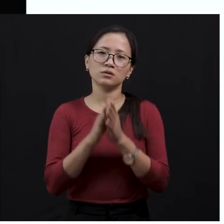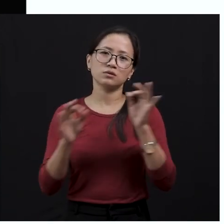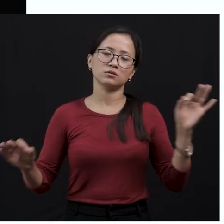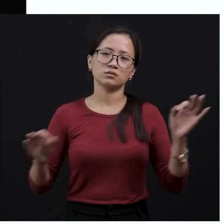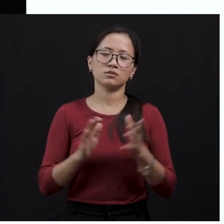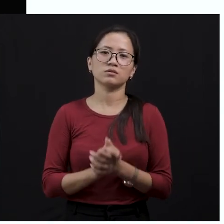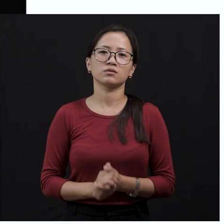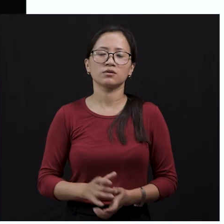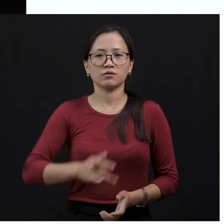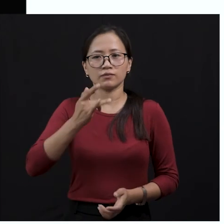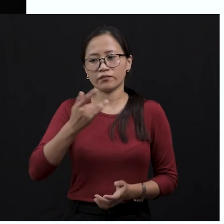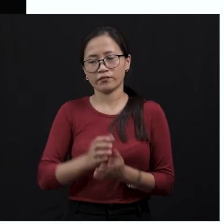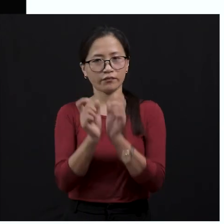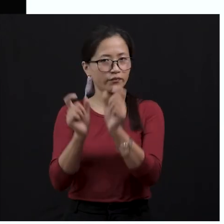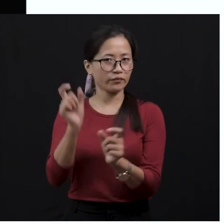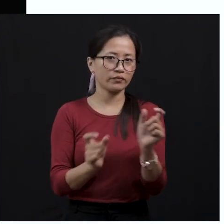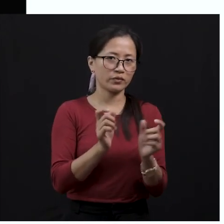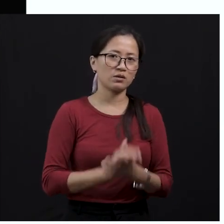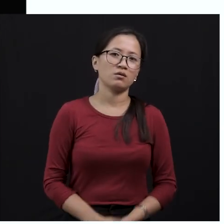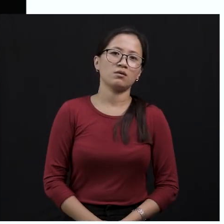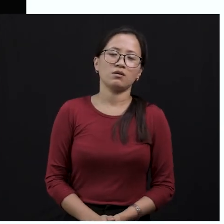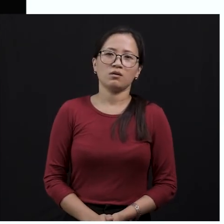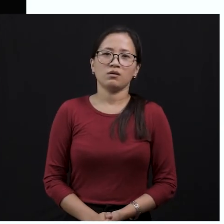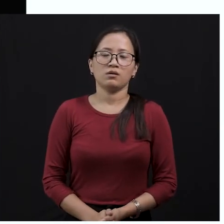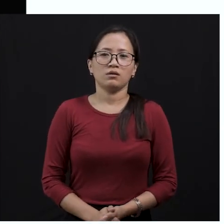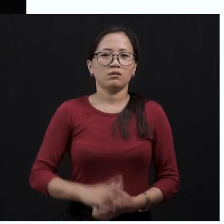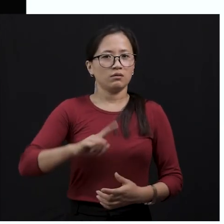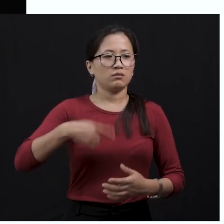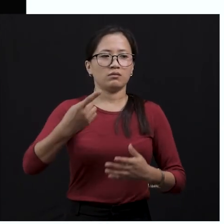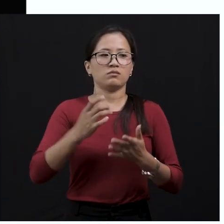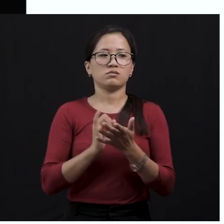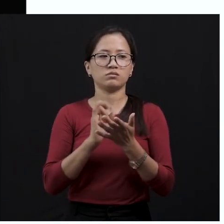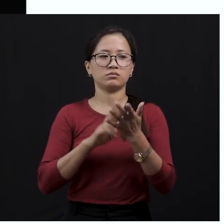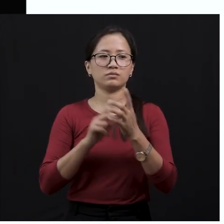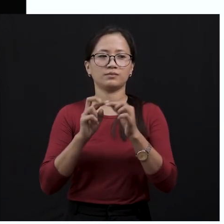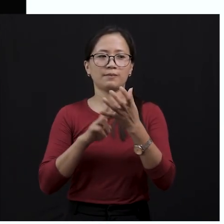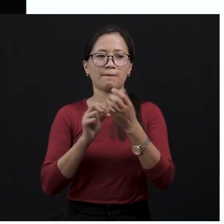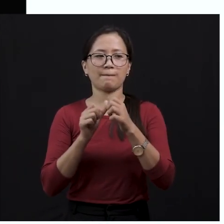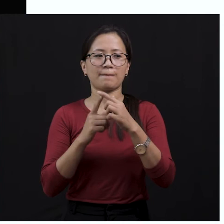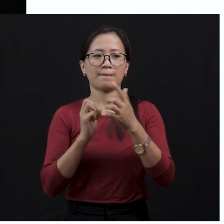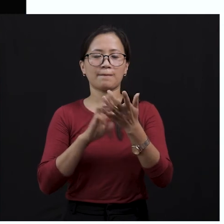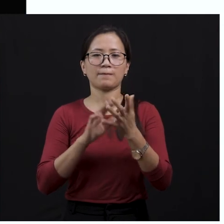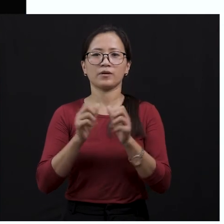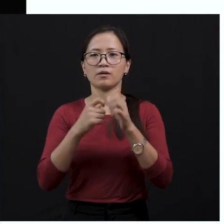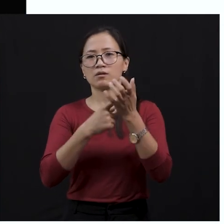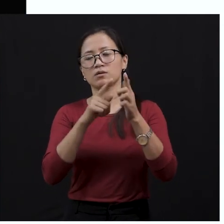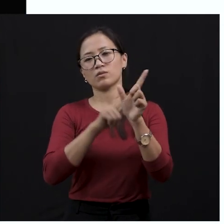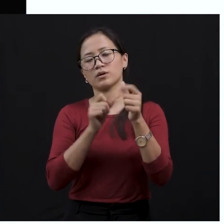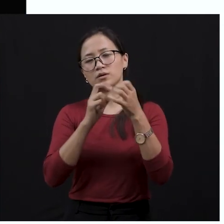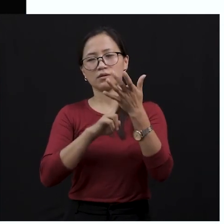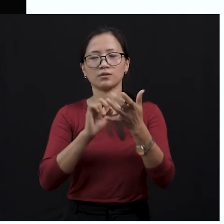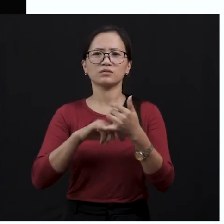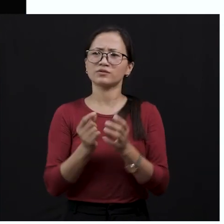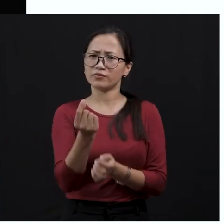that we feel about these people. Okay, now next is invasion of Aryans. There were few remains